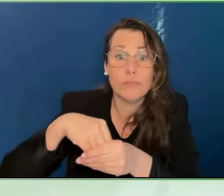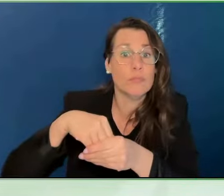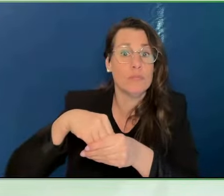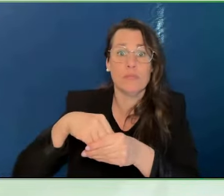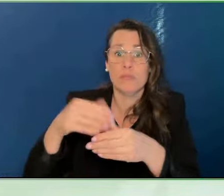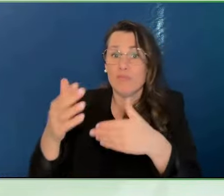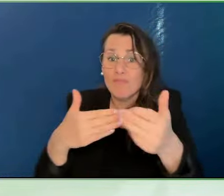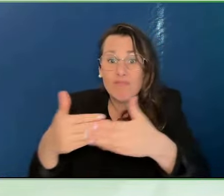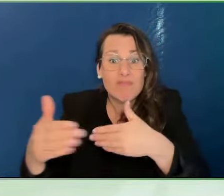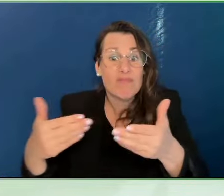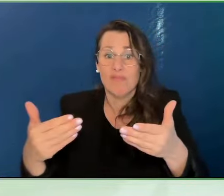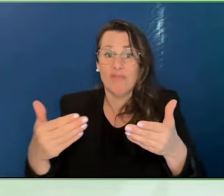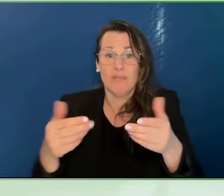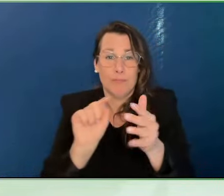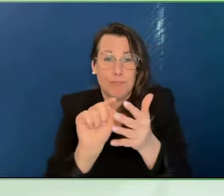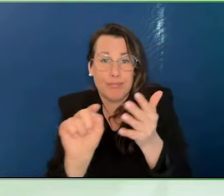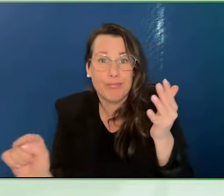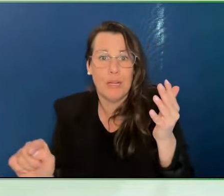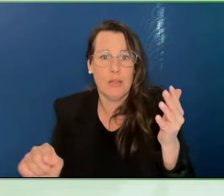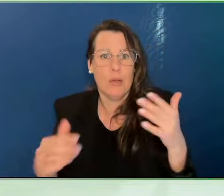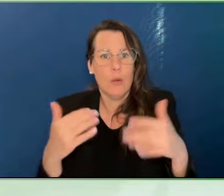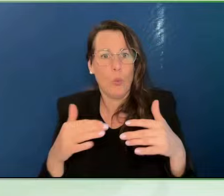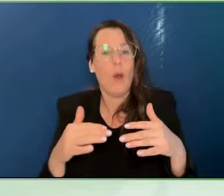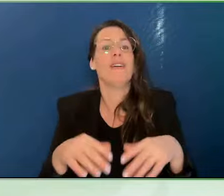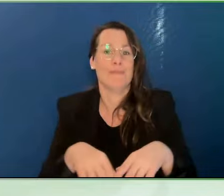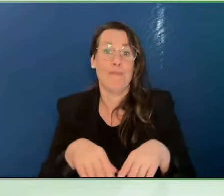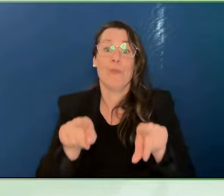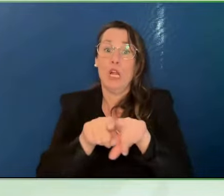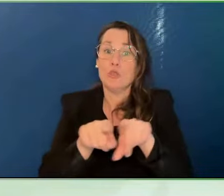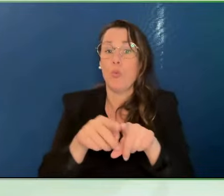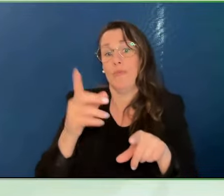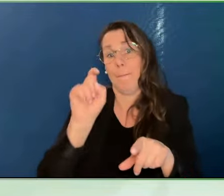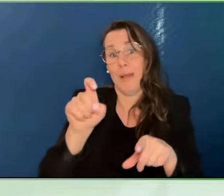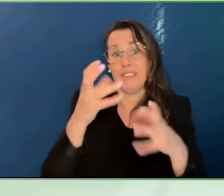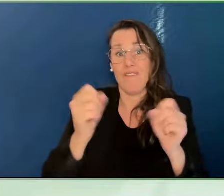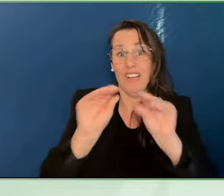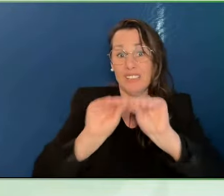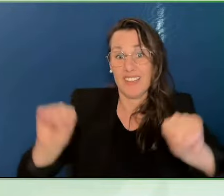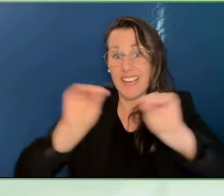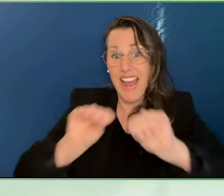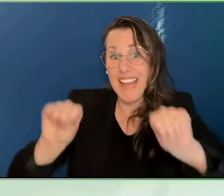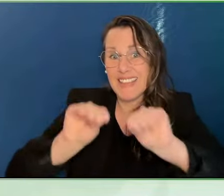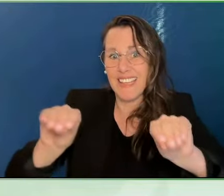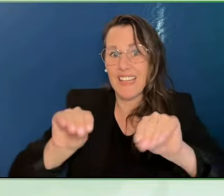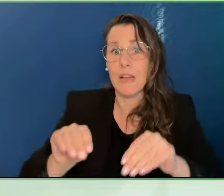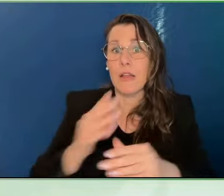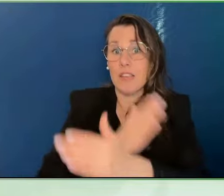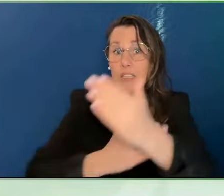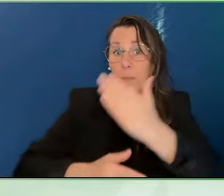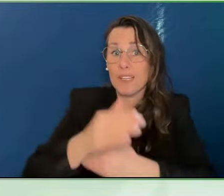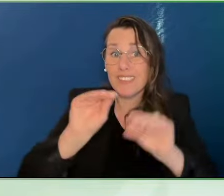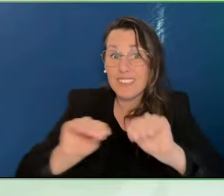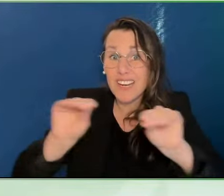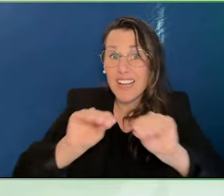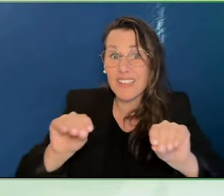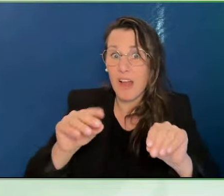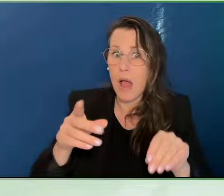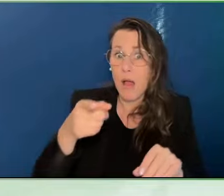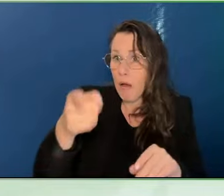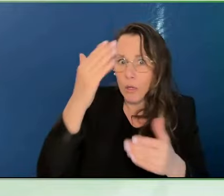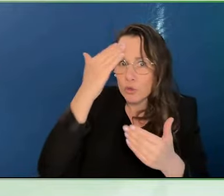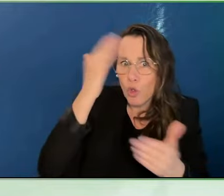over. So there's a lot of little things we look out for, and just to help improve the experience, because we want everyone to really